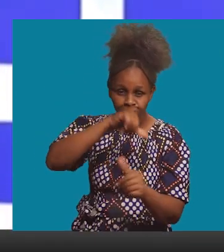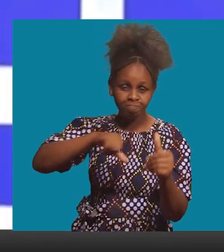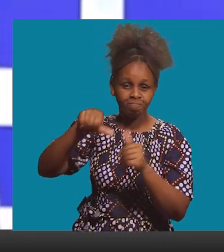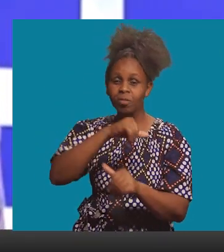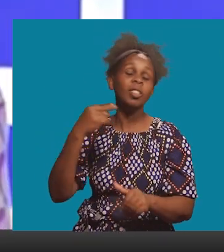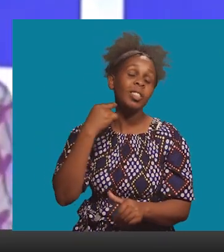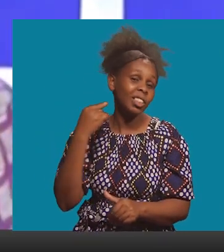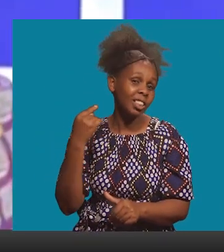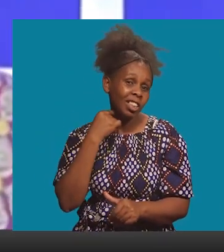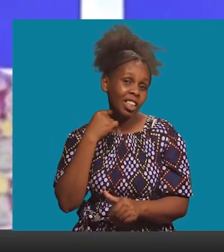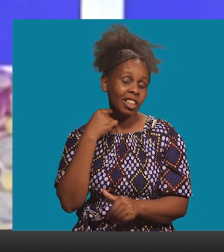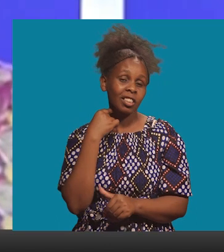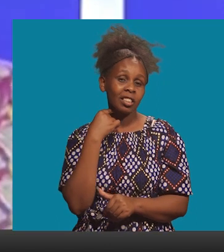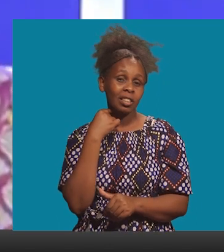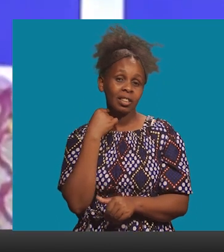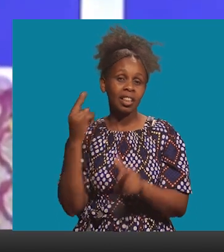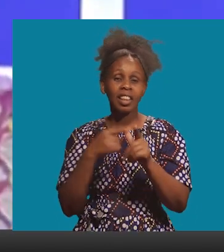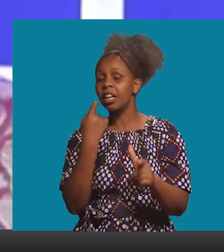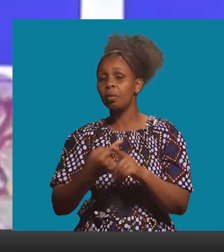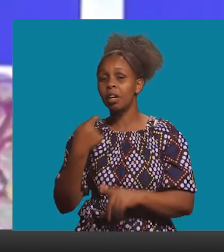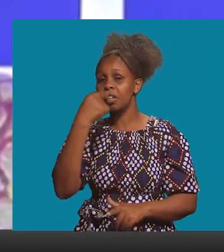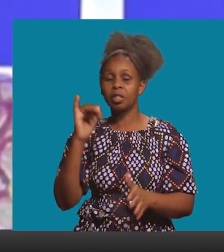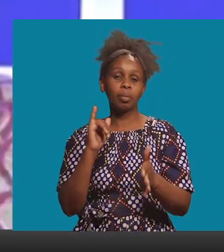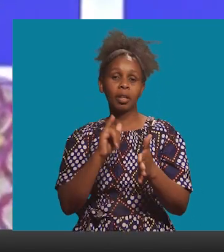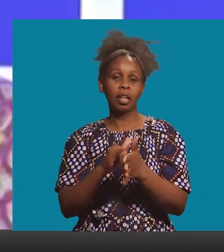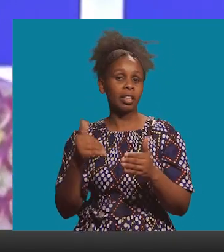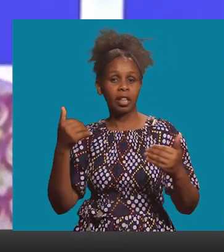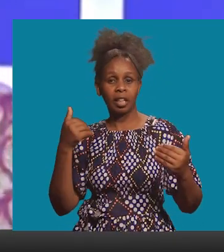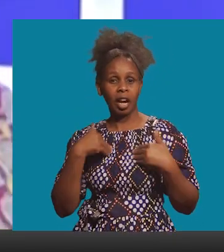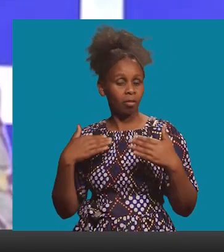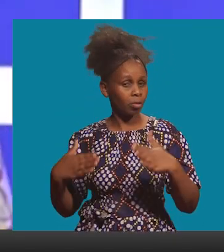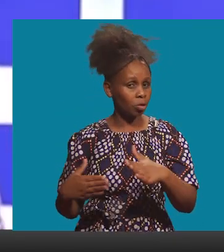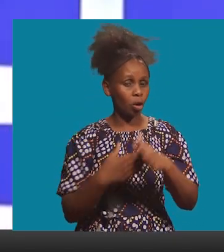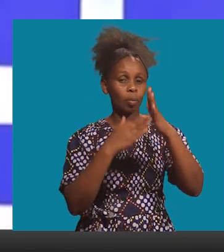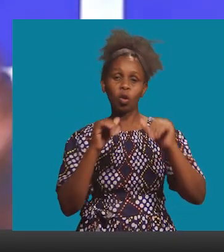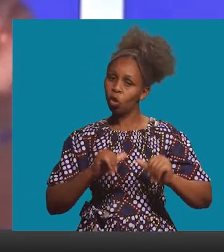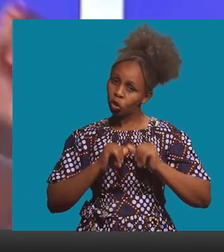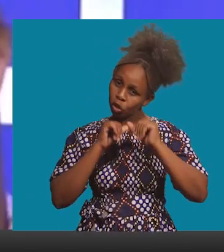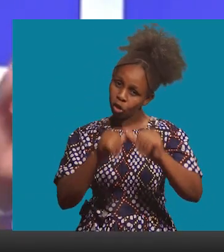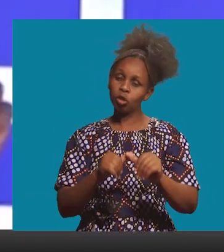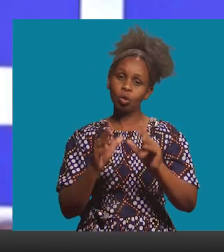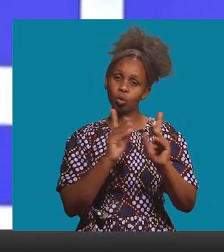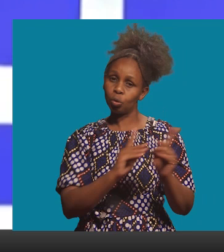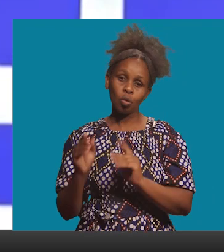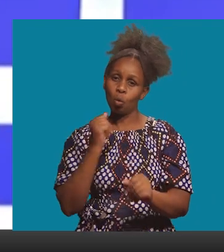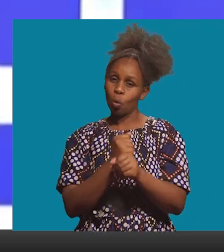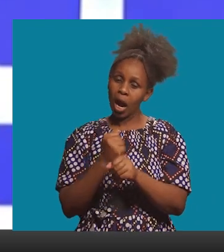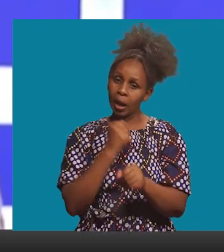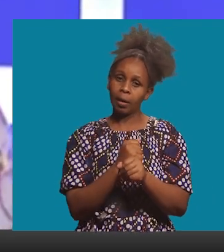and round kwa njia ya upusi, wakasema wamesimamisha. Endeleeni kufanya